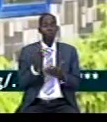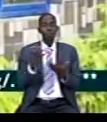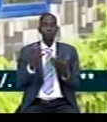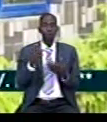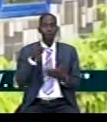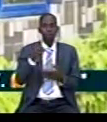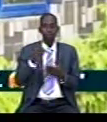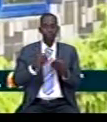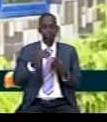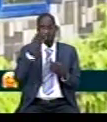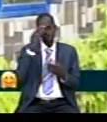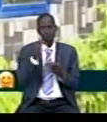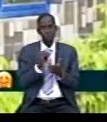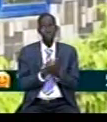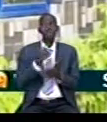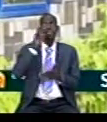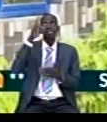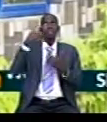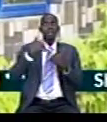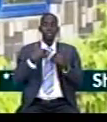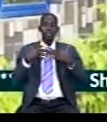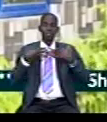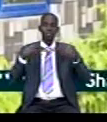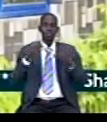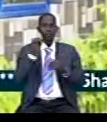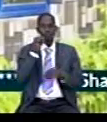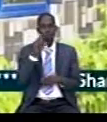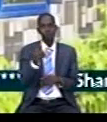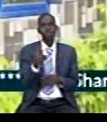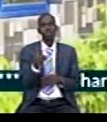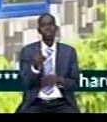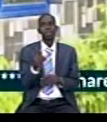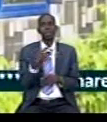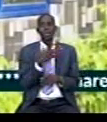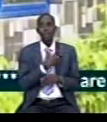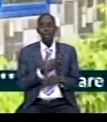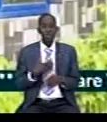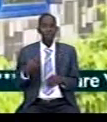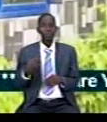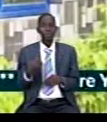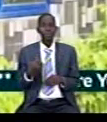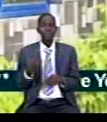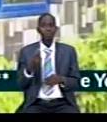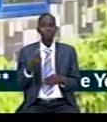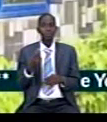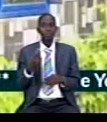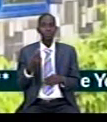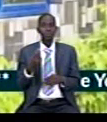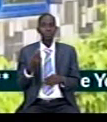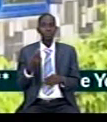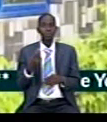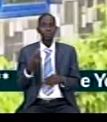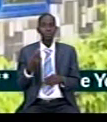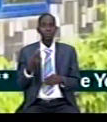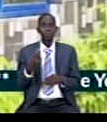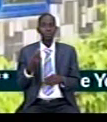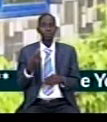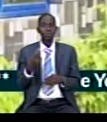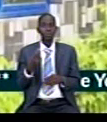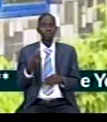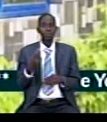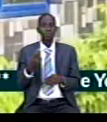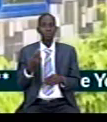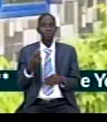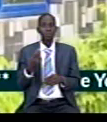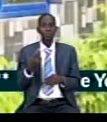From my eyes problem. I didn't know that the way I cannot read without glass was an attack. So one day I